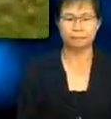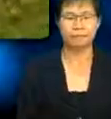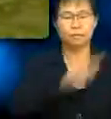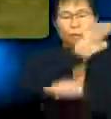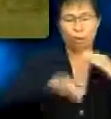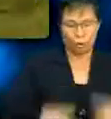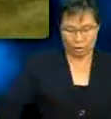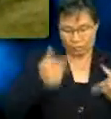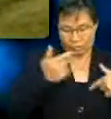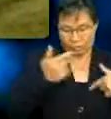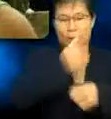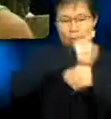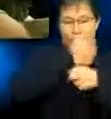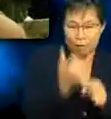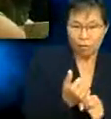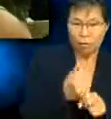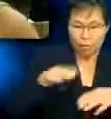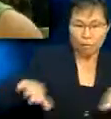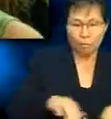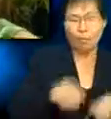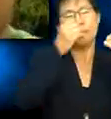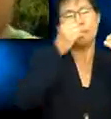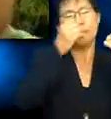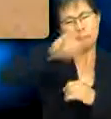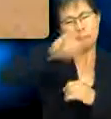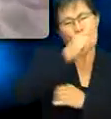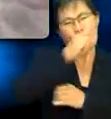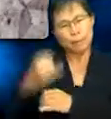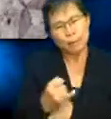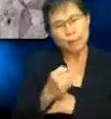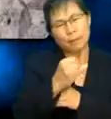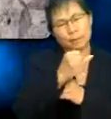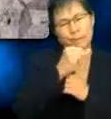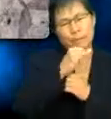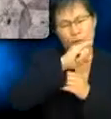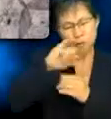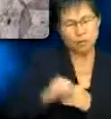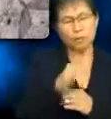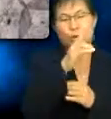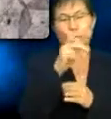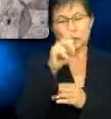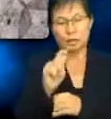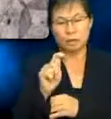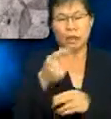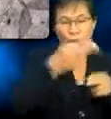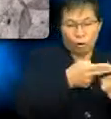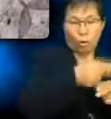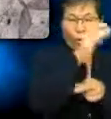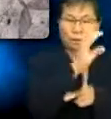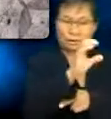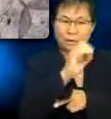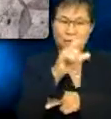Living things are built from millions of basic units called cells.